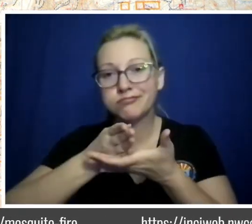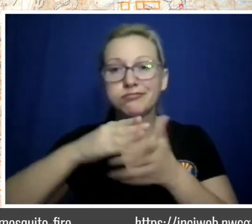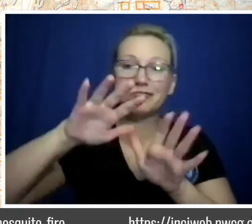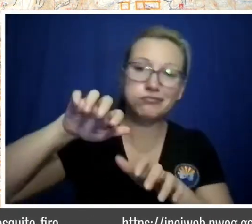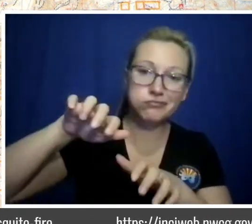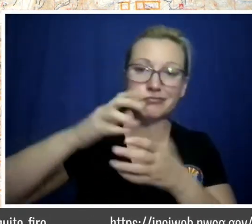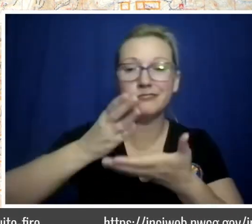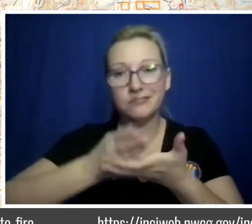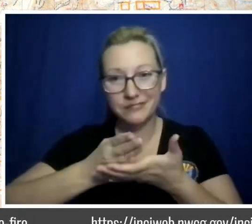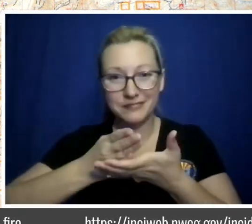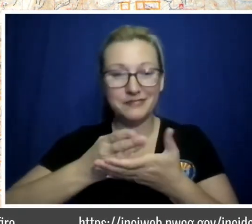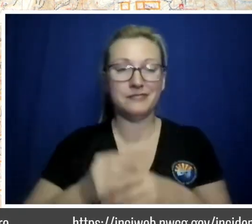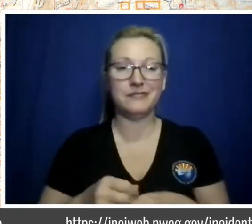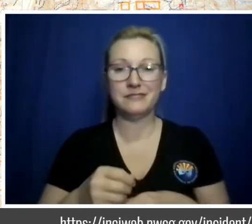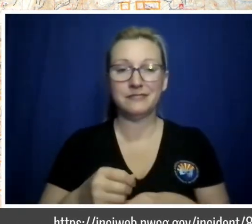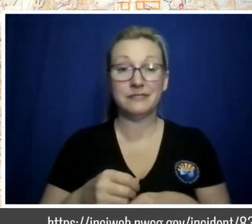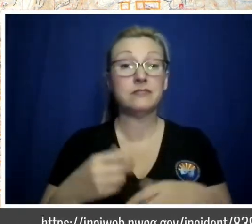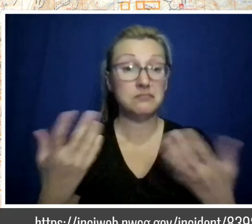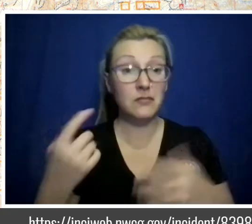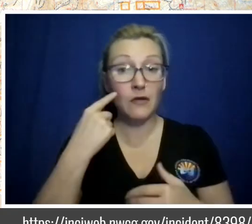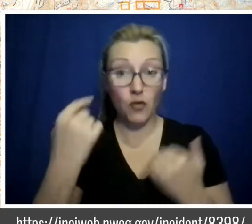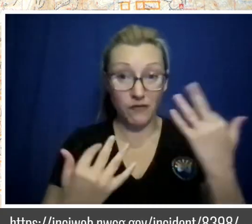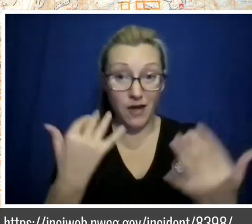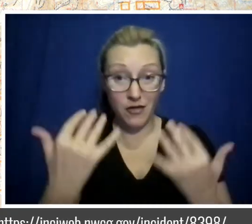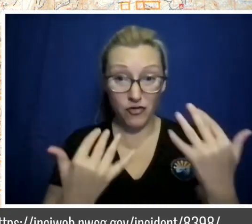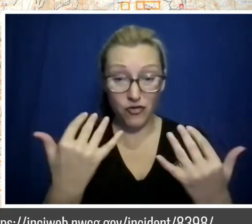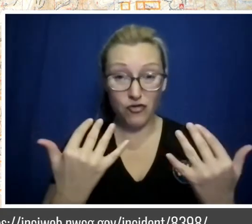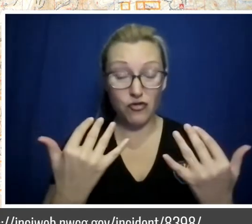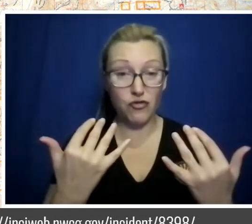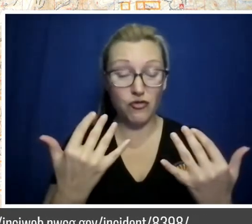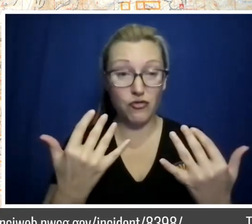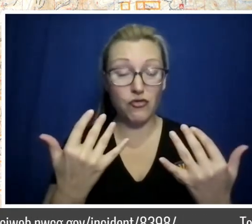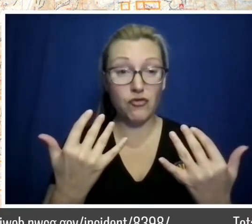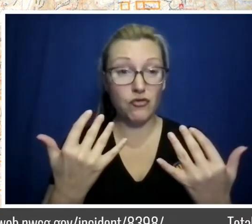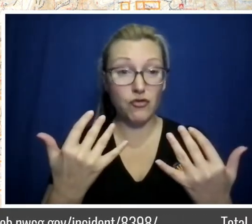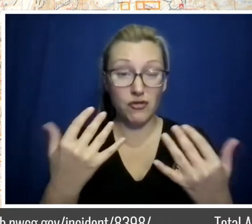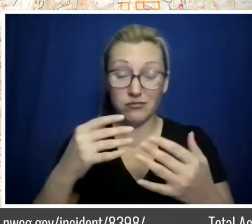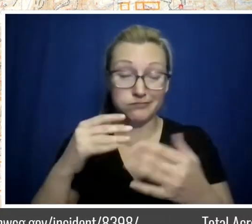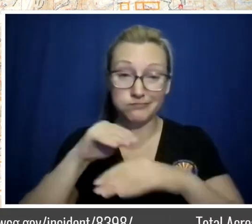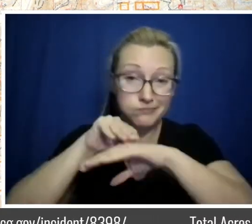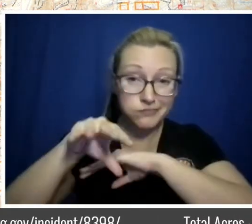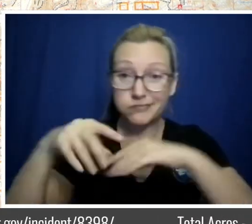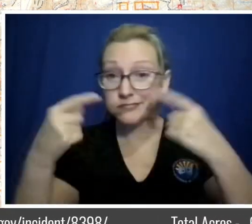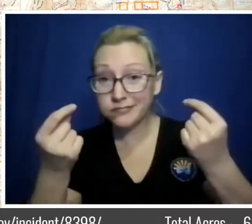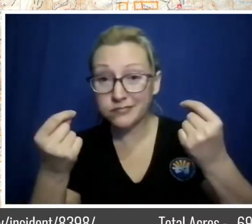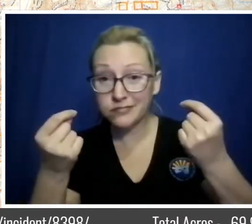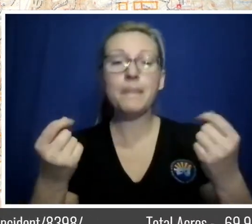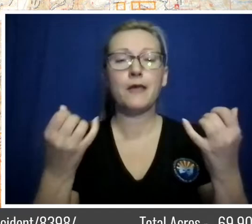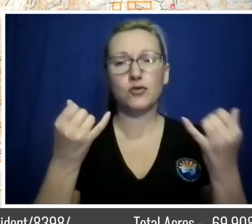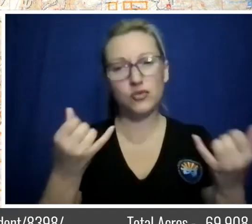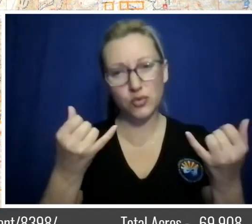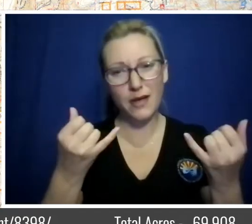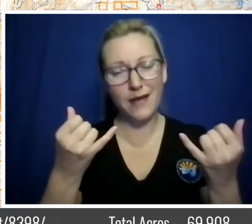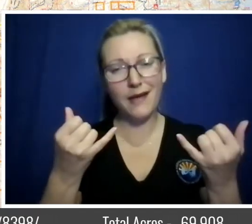stopping. What that means for the fire and the fire behavior, today, we'll expect to see very similar to the